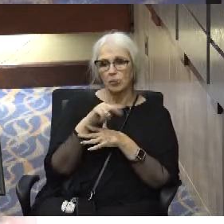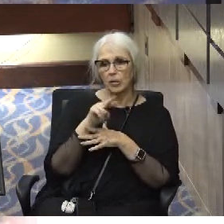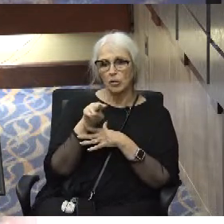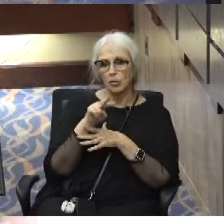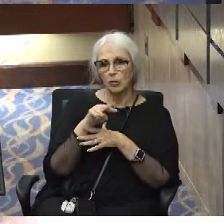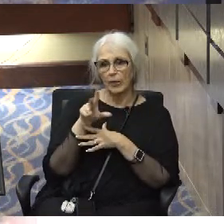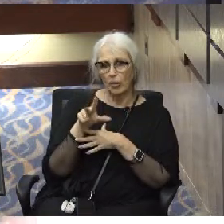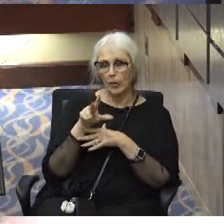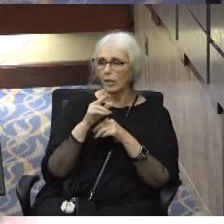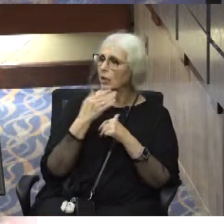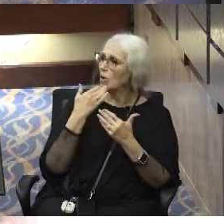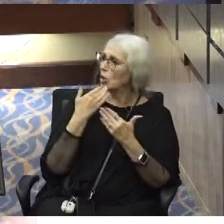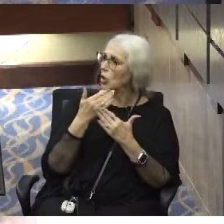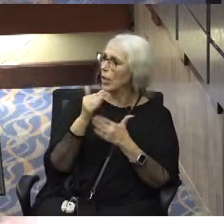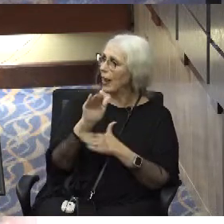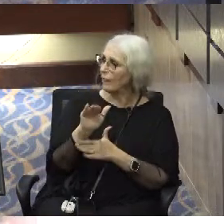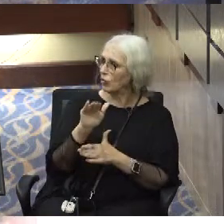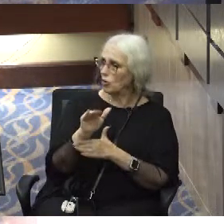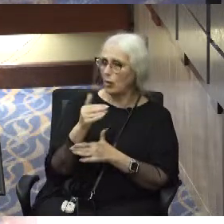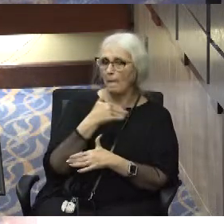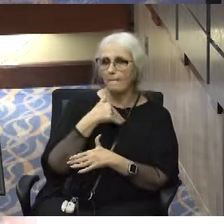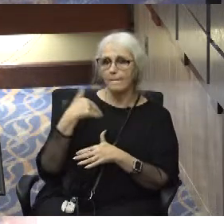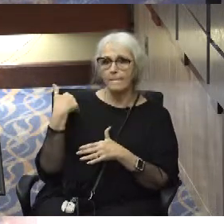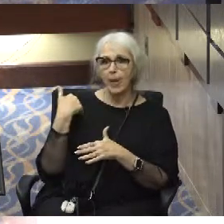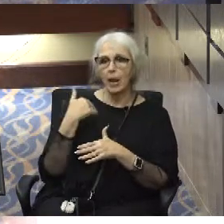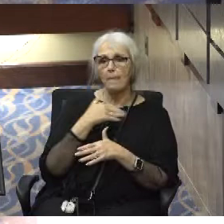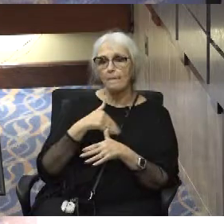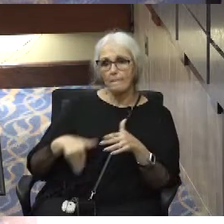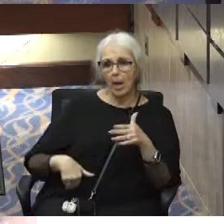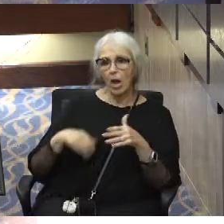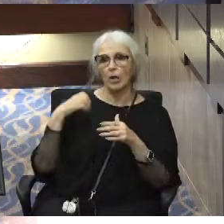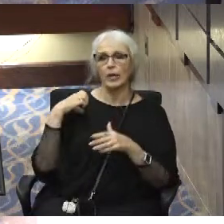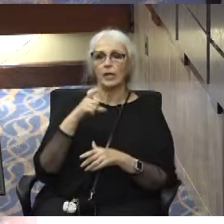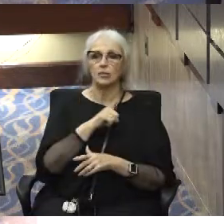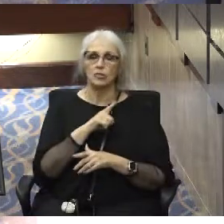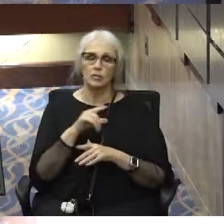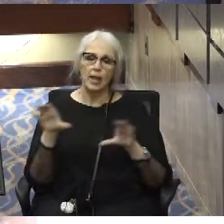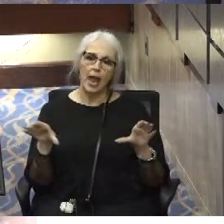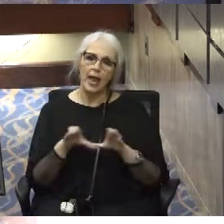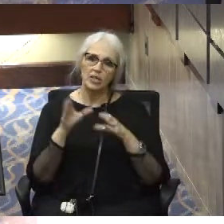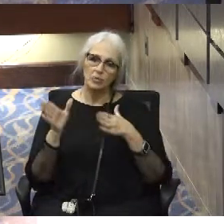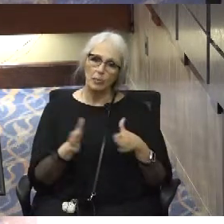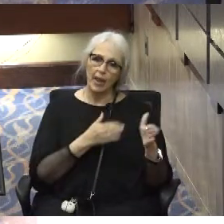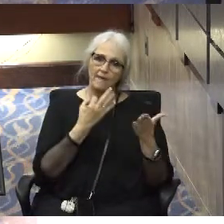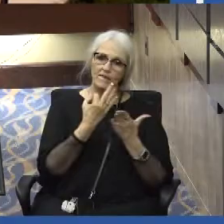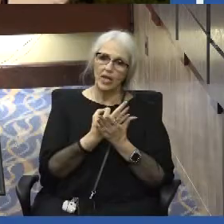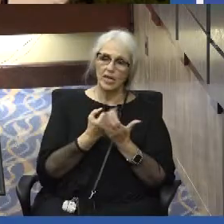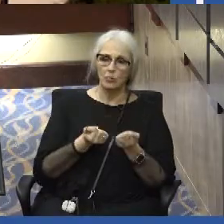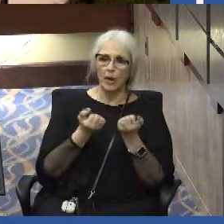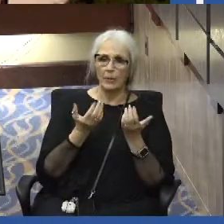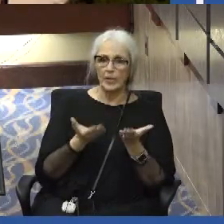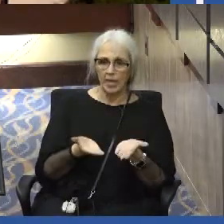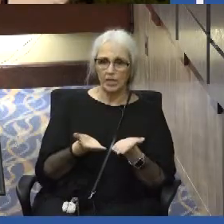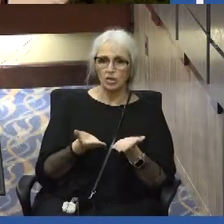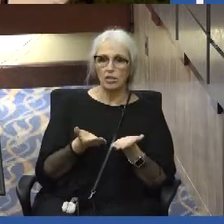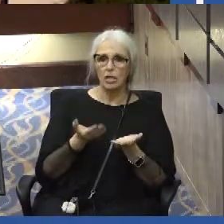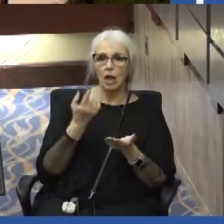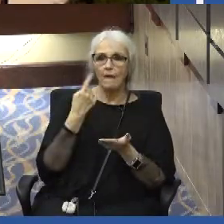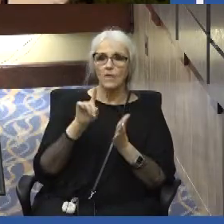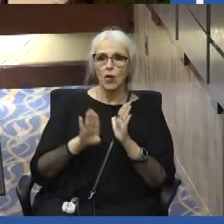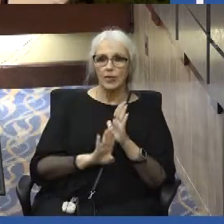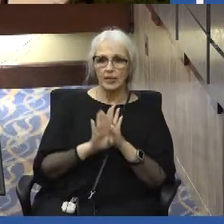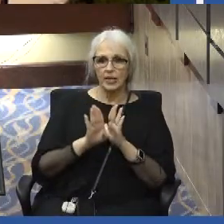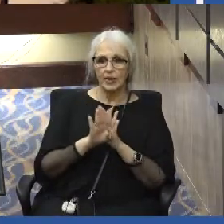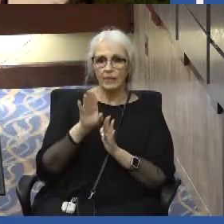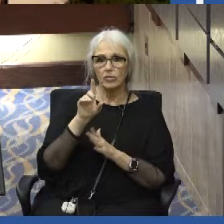Thank you, Deidre. Good afternoon, Mayor and Council. Today I will be discussing the annual action plan process and funding recommendations for the development